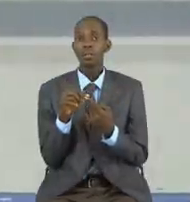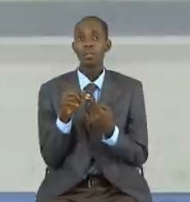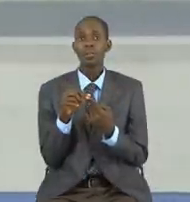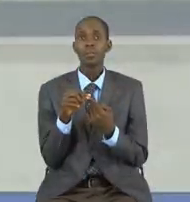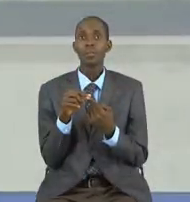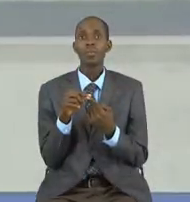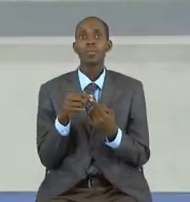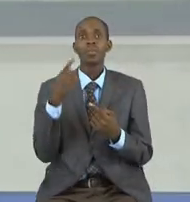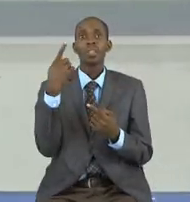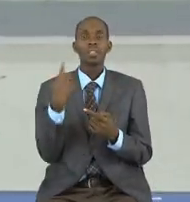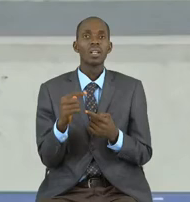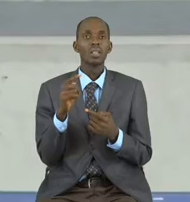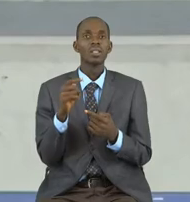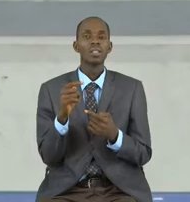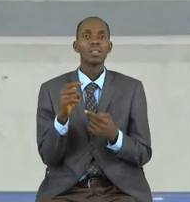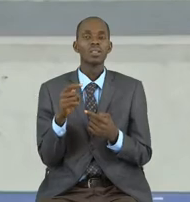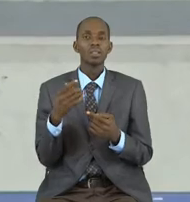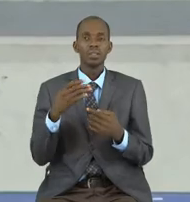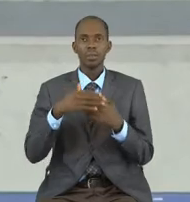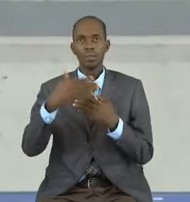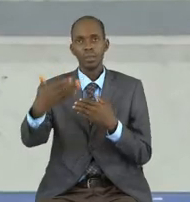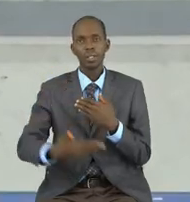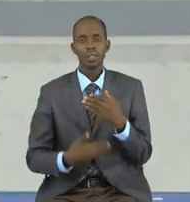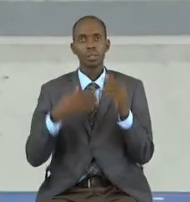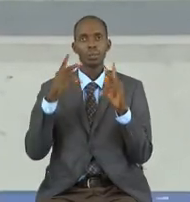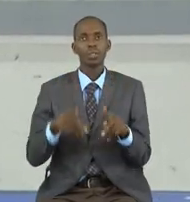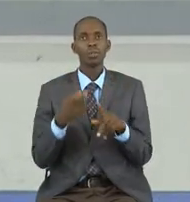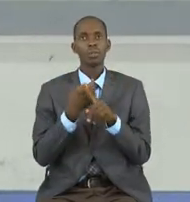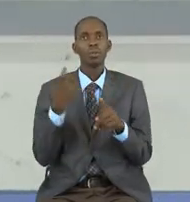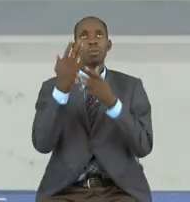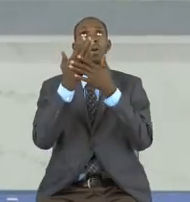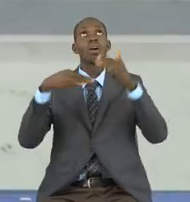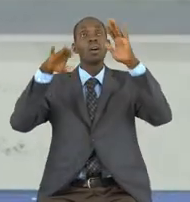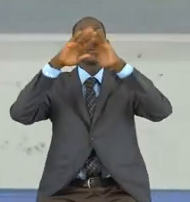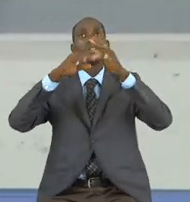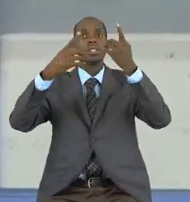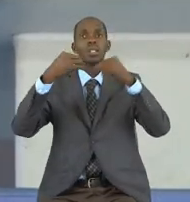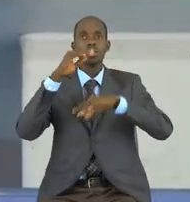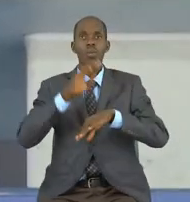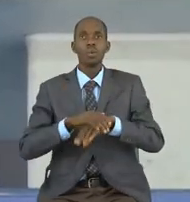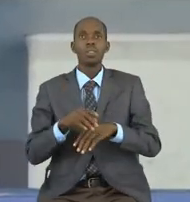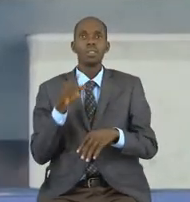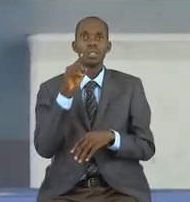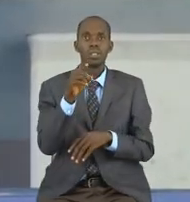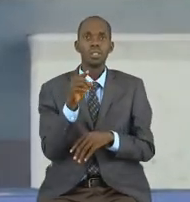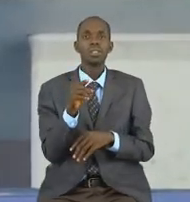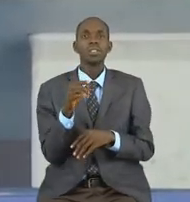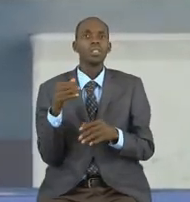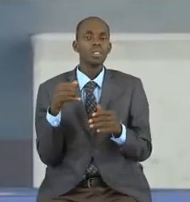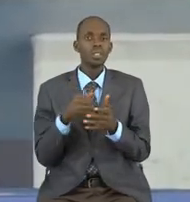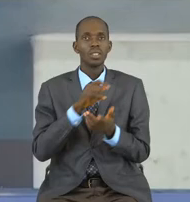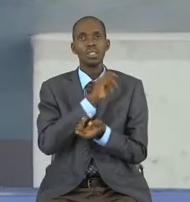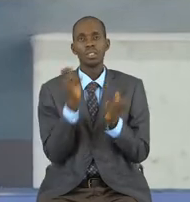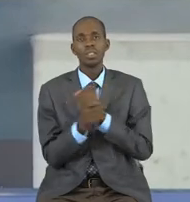that guest from heaven, the Holy Ghost, came upon them, it changed their